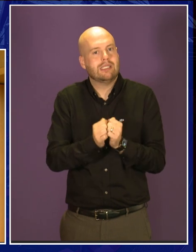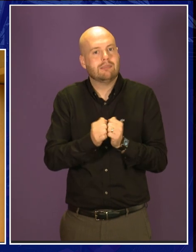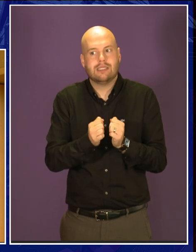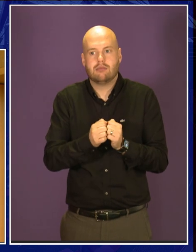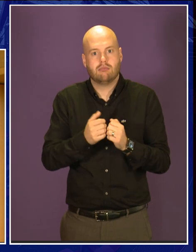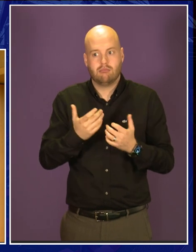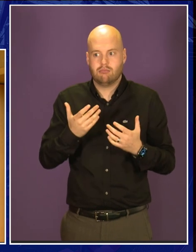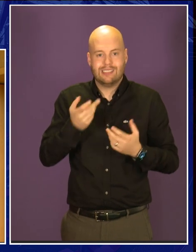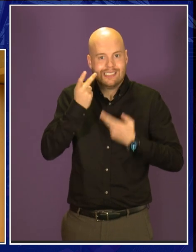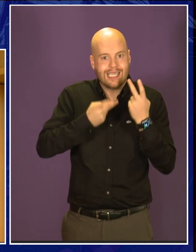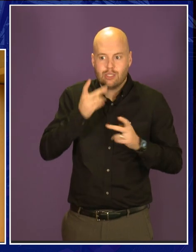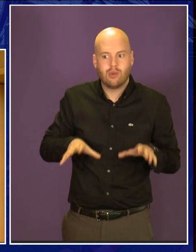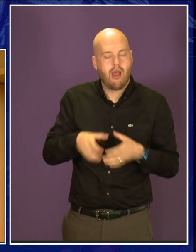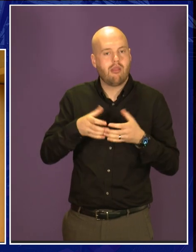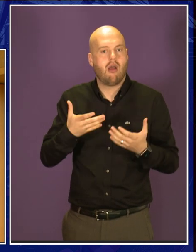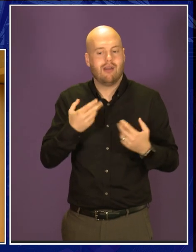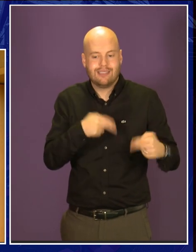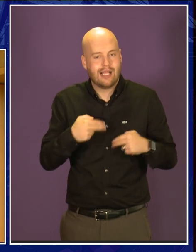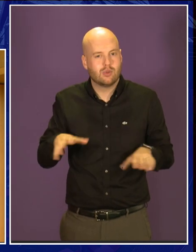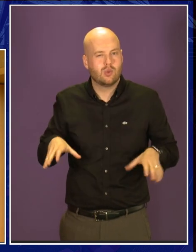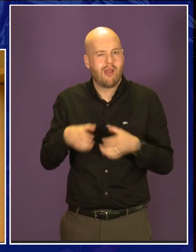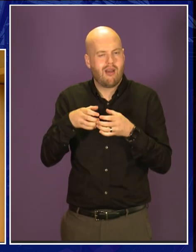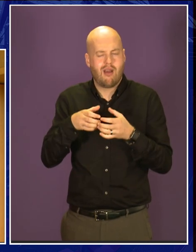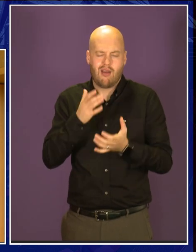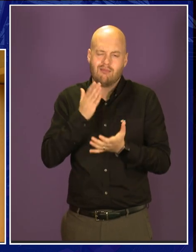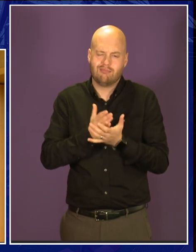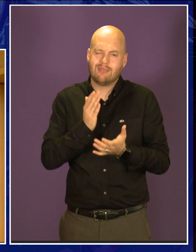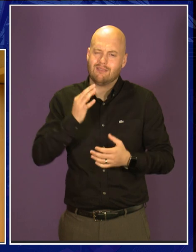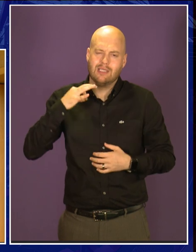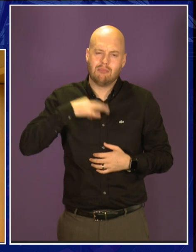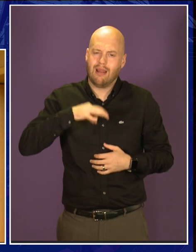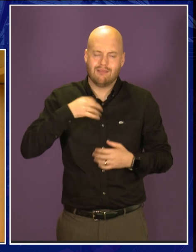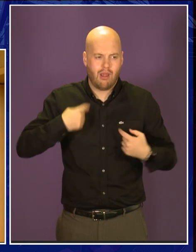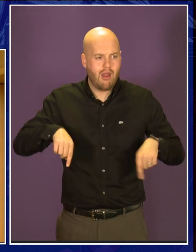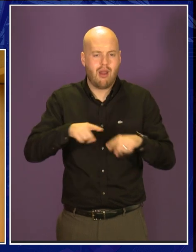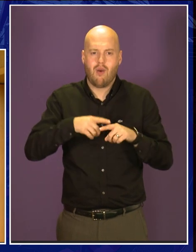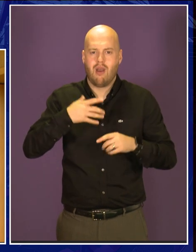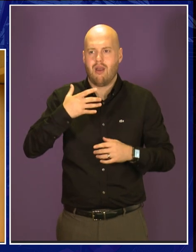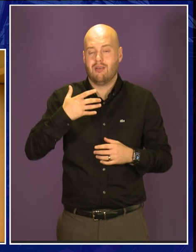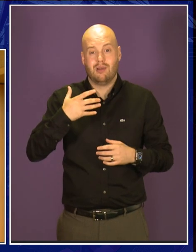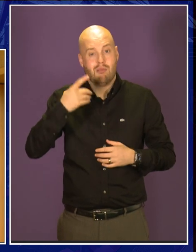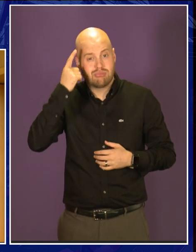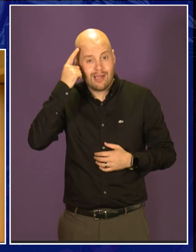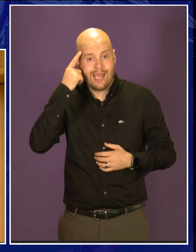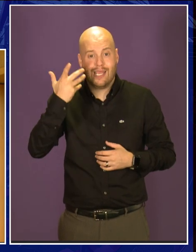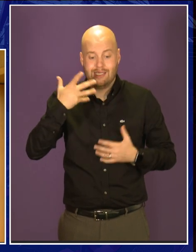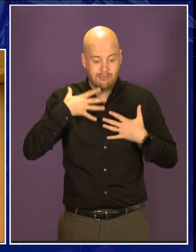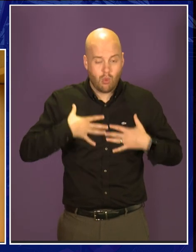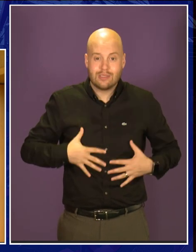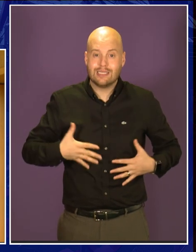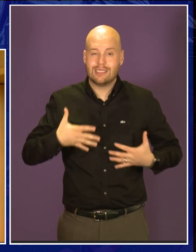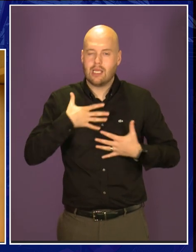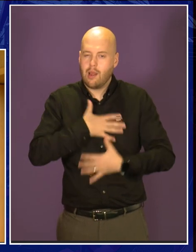so much benefit, so much impact on our brain, our body, our emotional and psychological